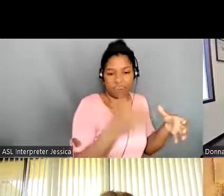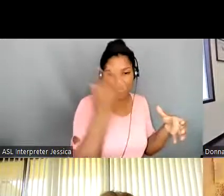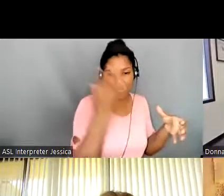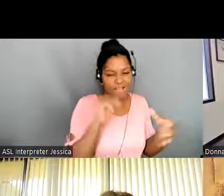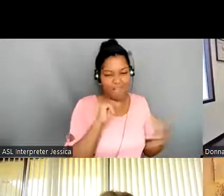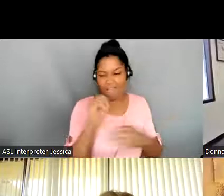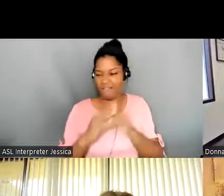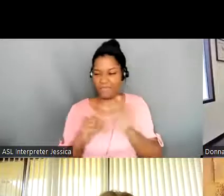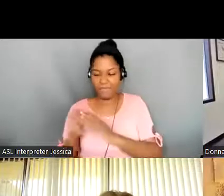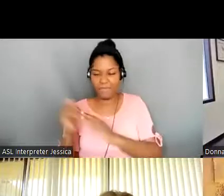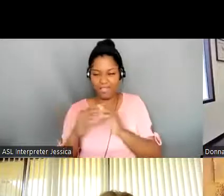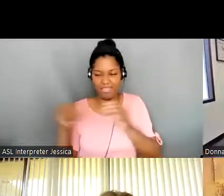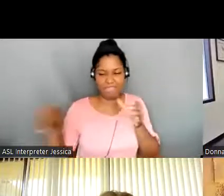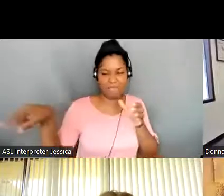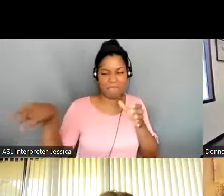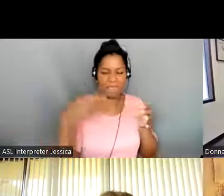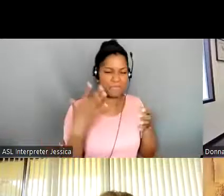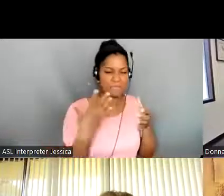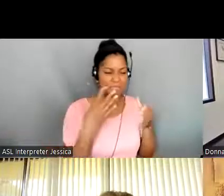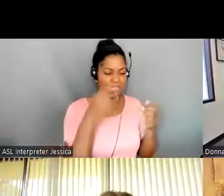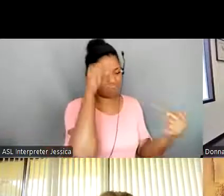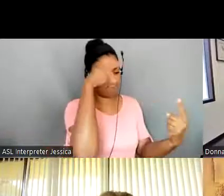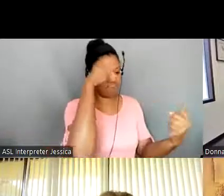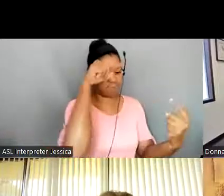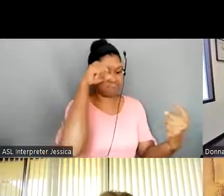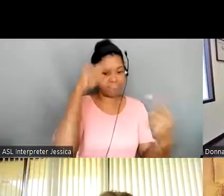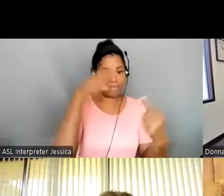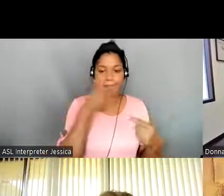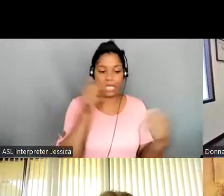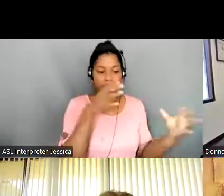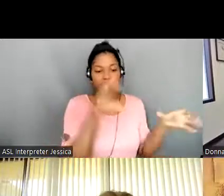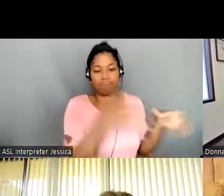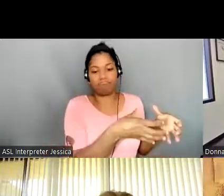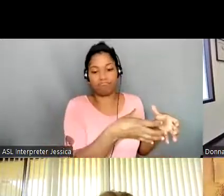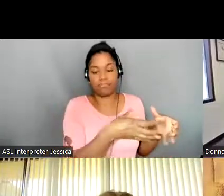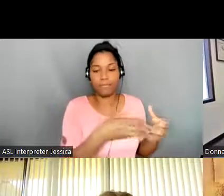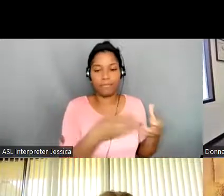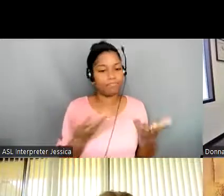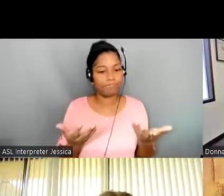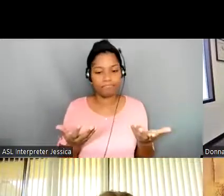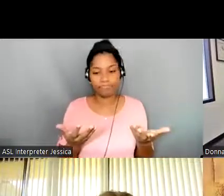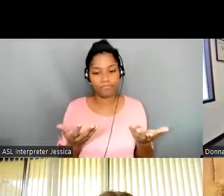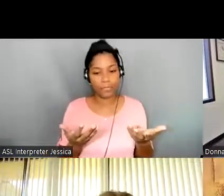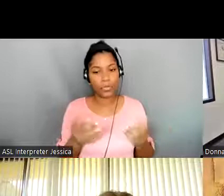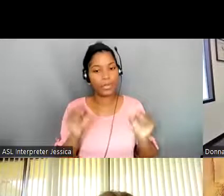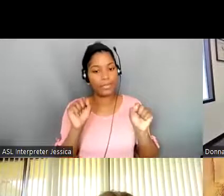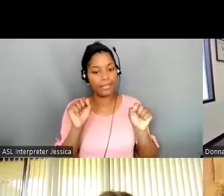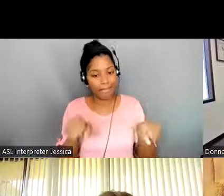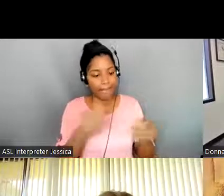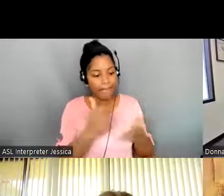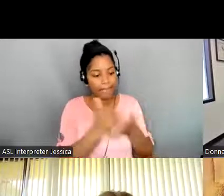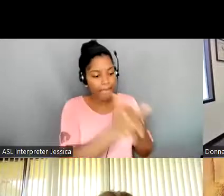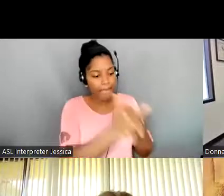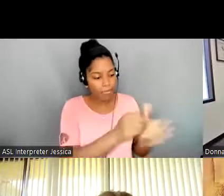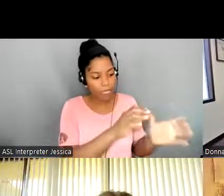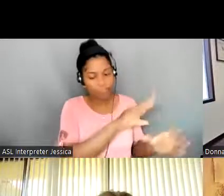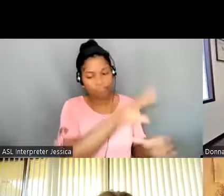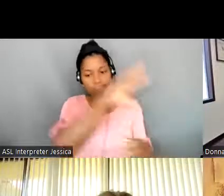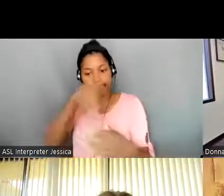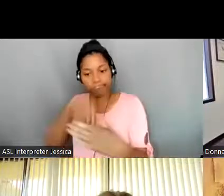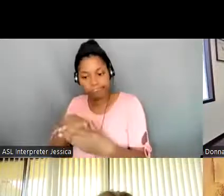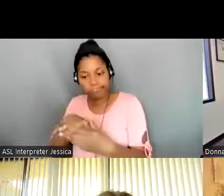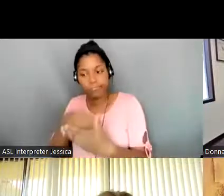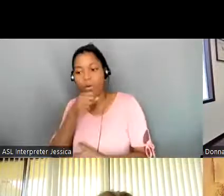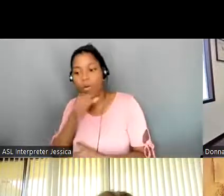maybe because that's just what kids at that age do. But there are things to be done to intentionally group people together